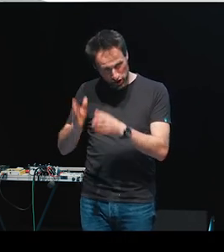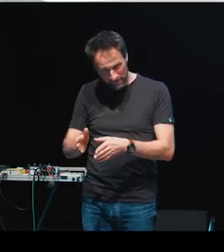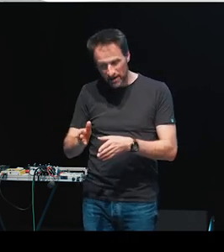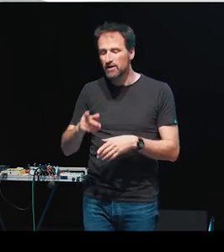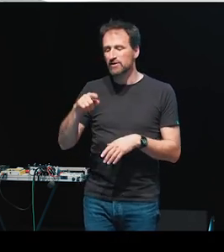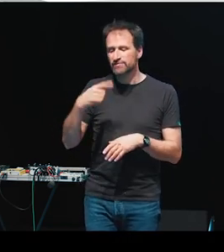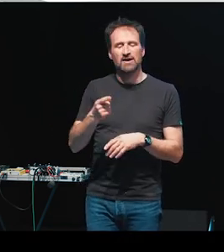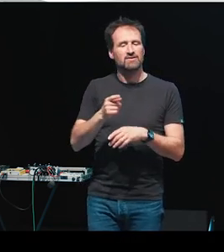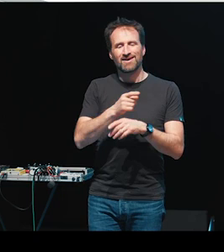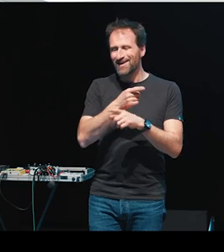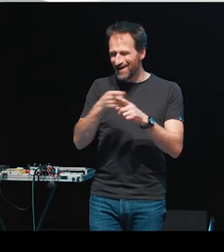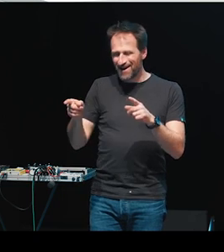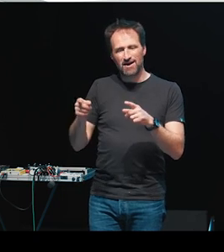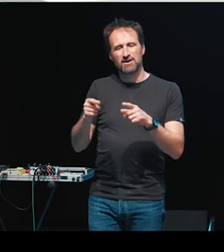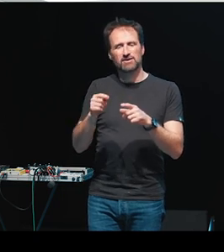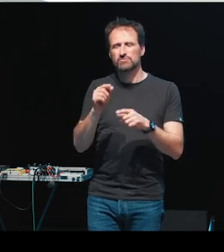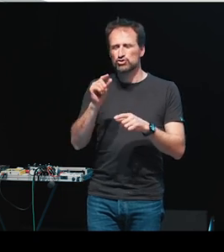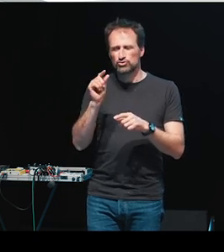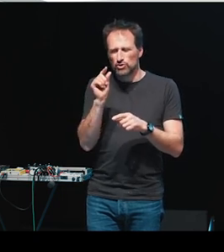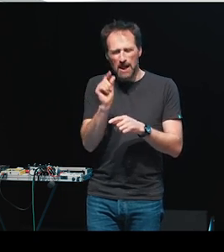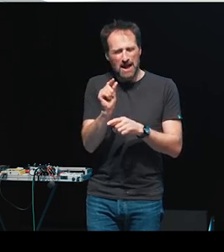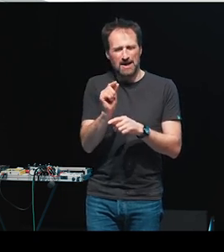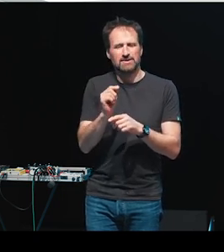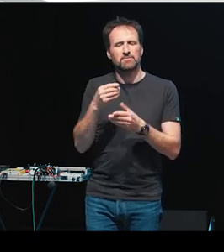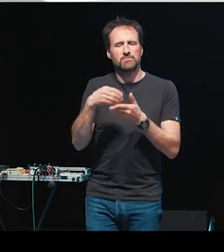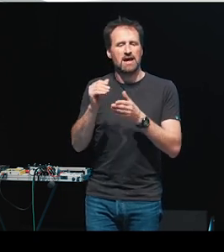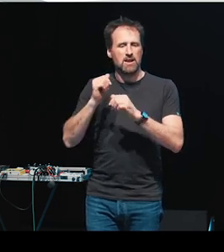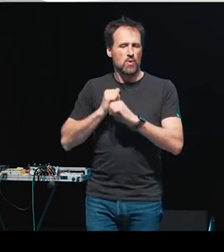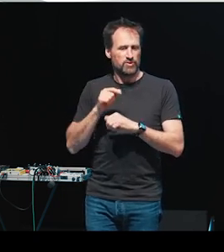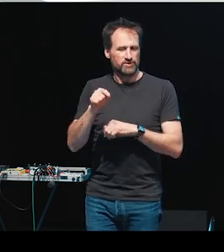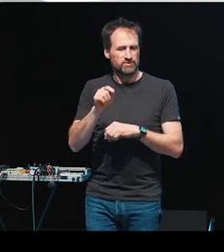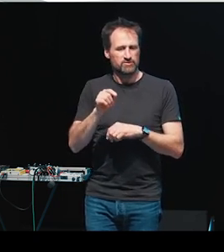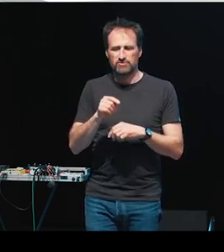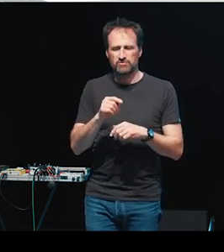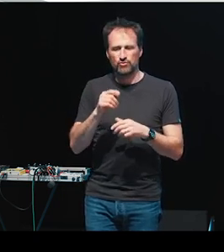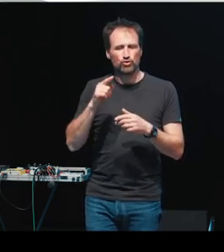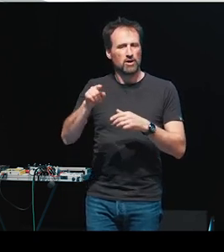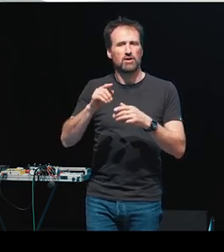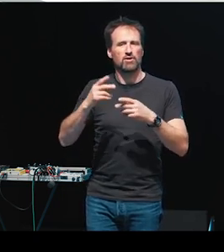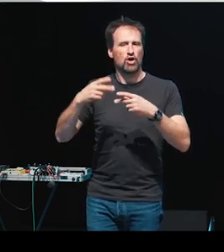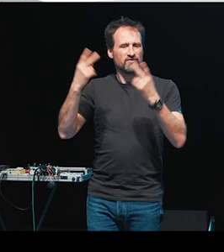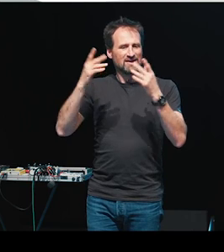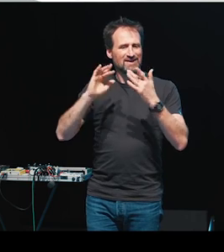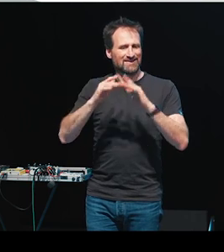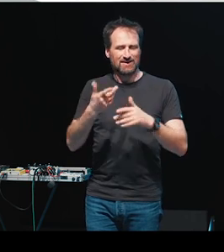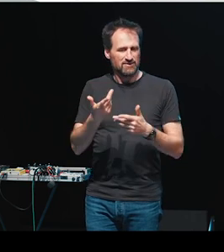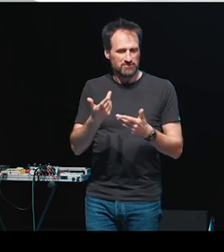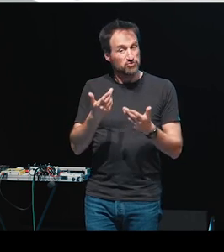that single, small, efficient payload is what gets sent over the slow, unreliable public internet.